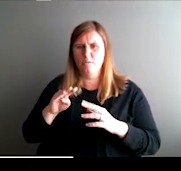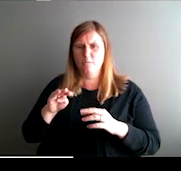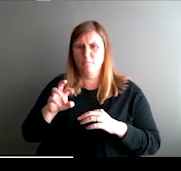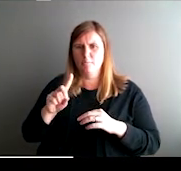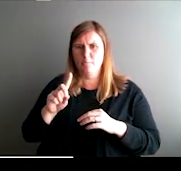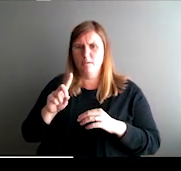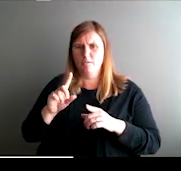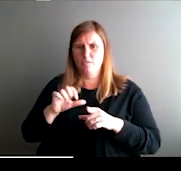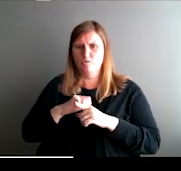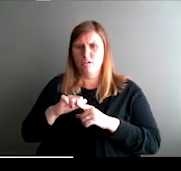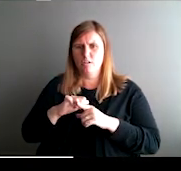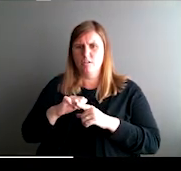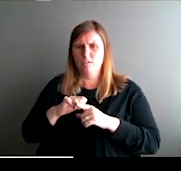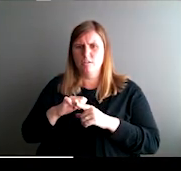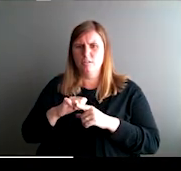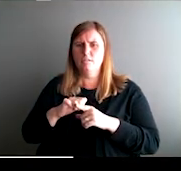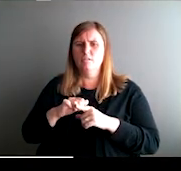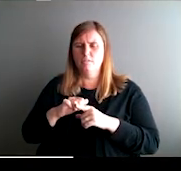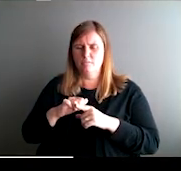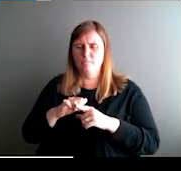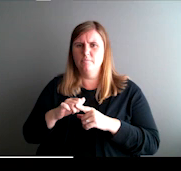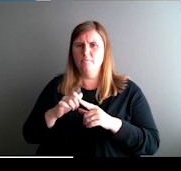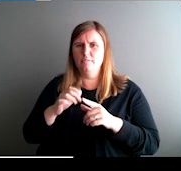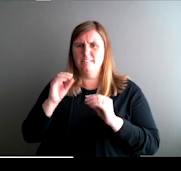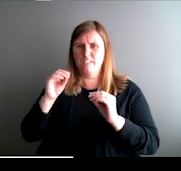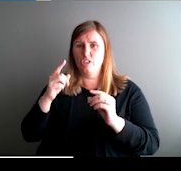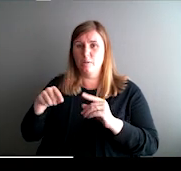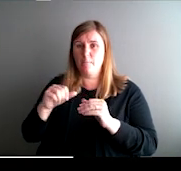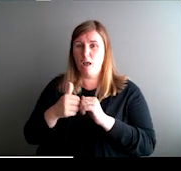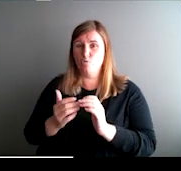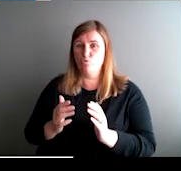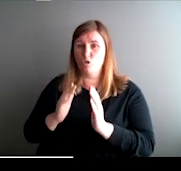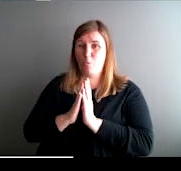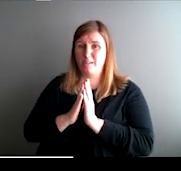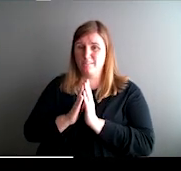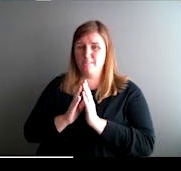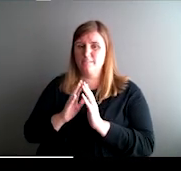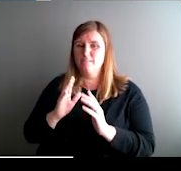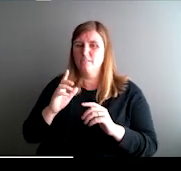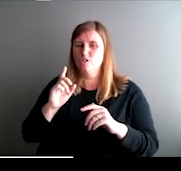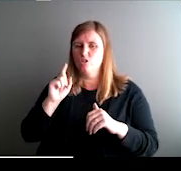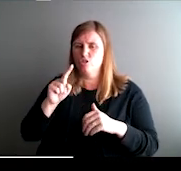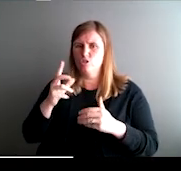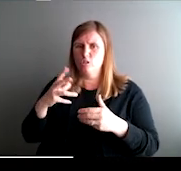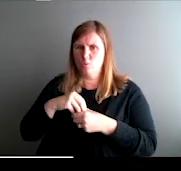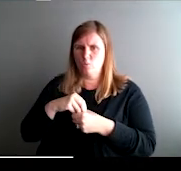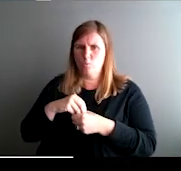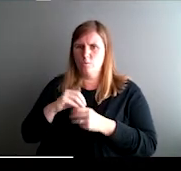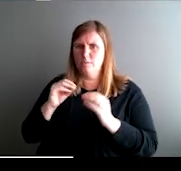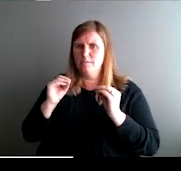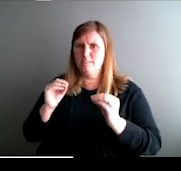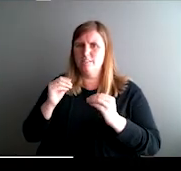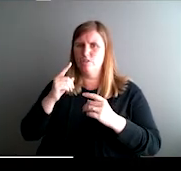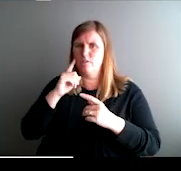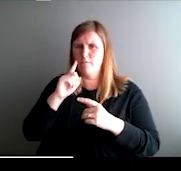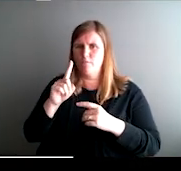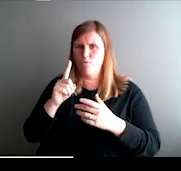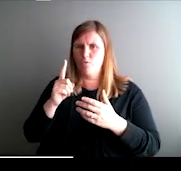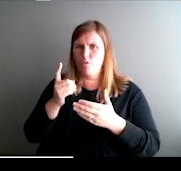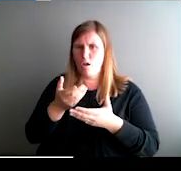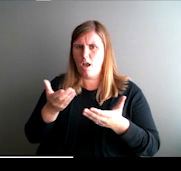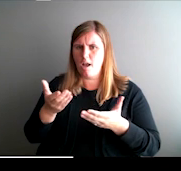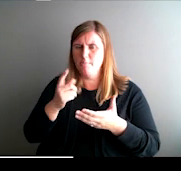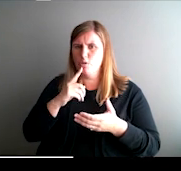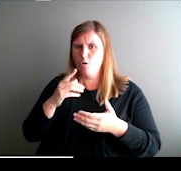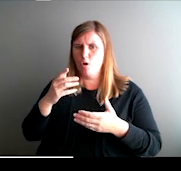training program to teach the student how to request, it should include teaching for items that are present